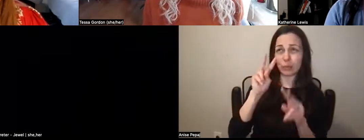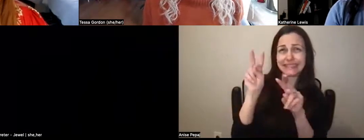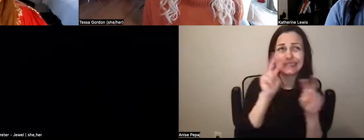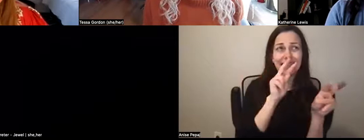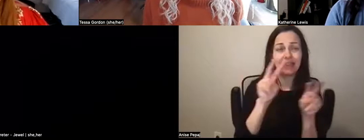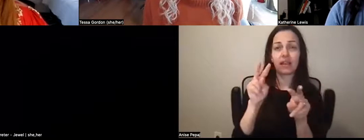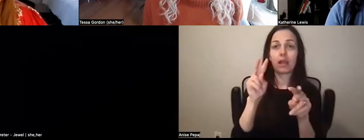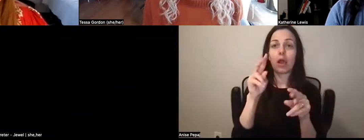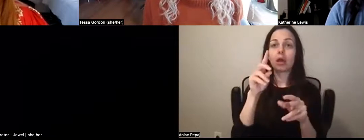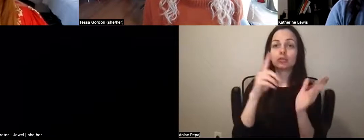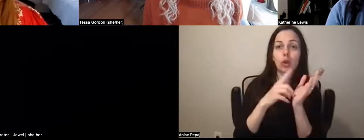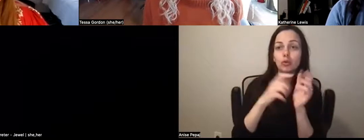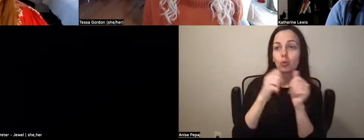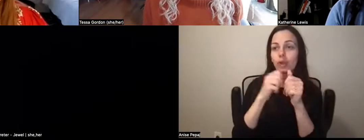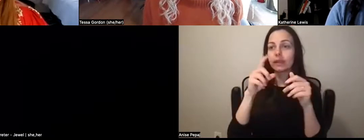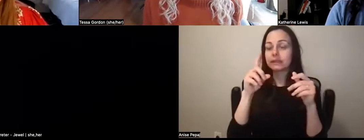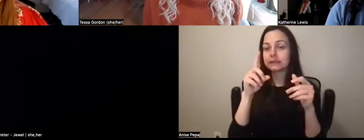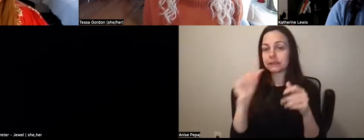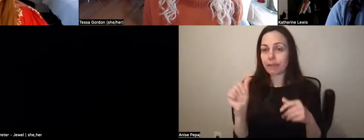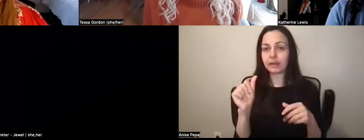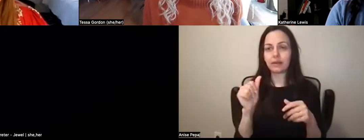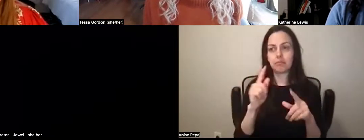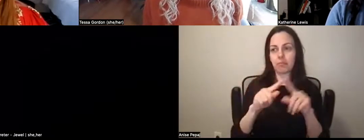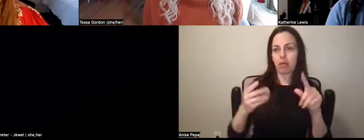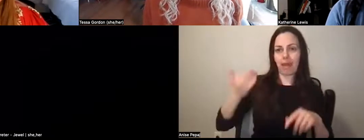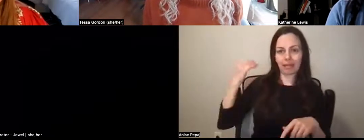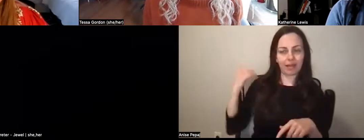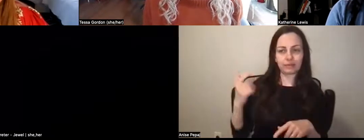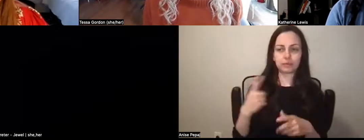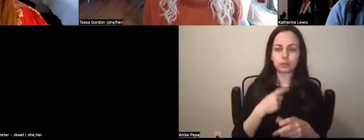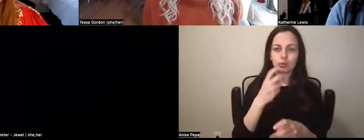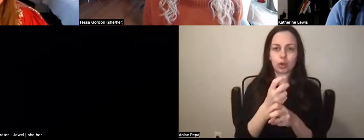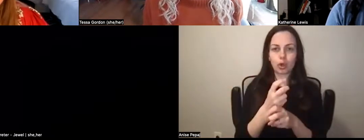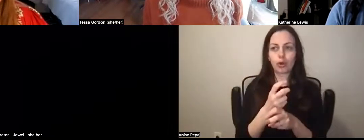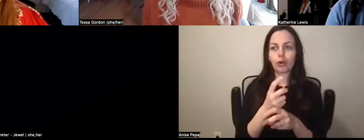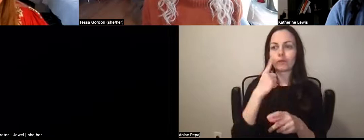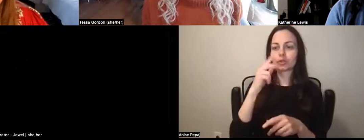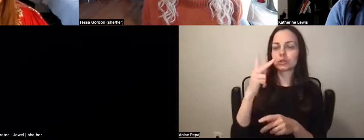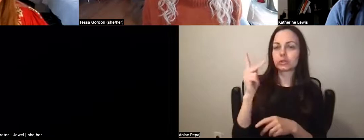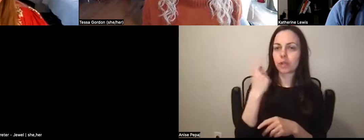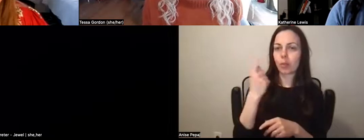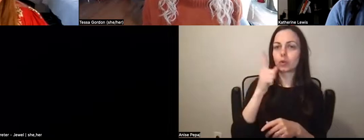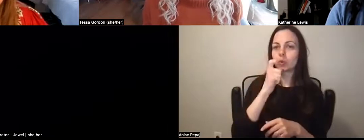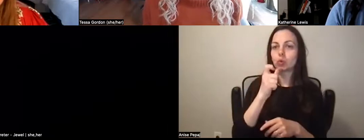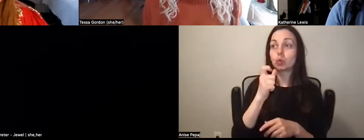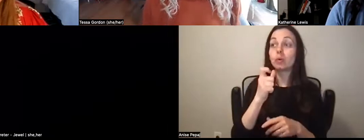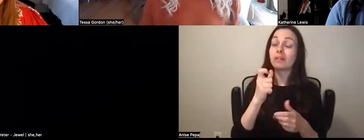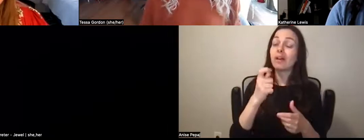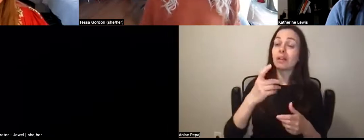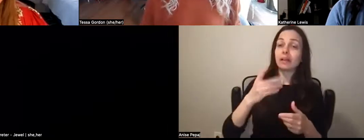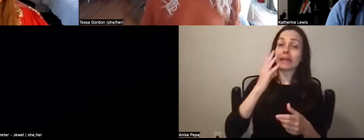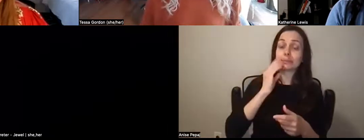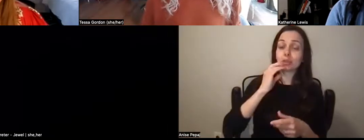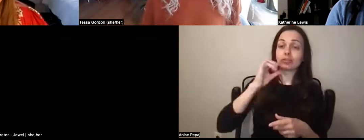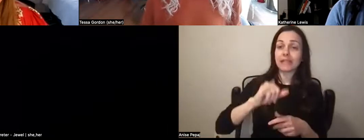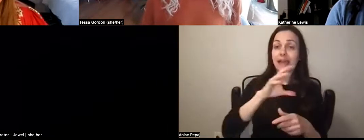disability. Back then, it was really difficult to find someone who had experienced this, that was out public speaking about it, that I could